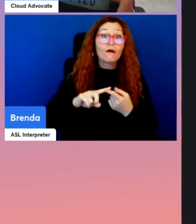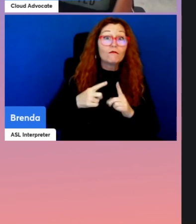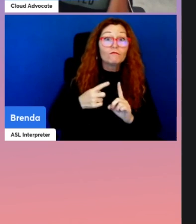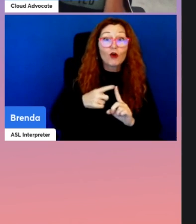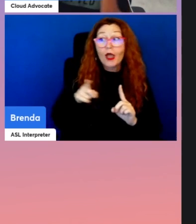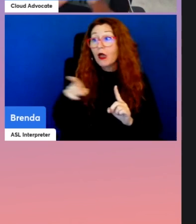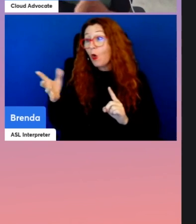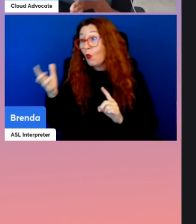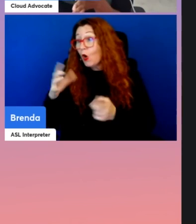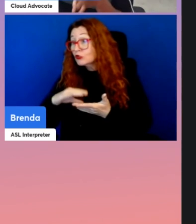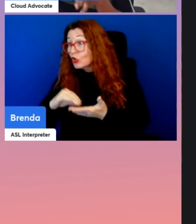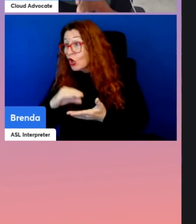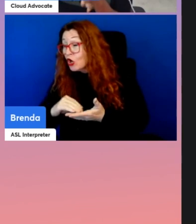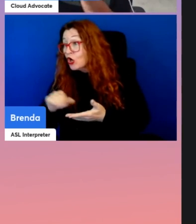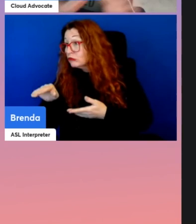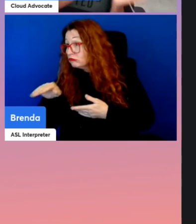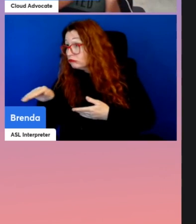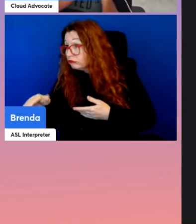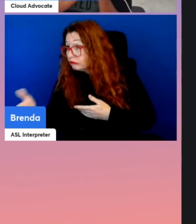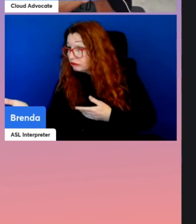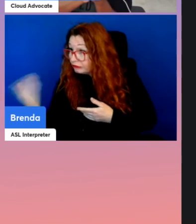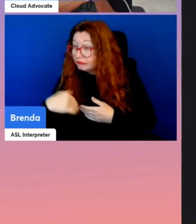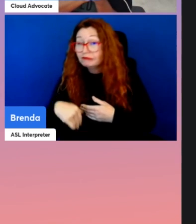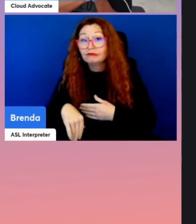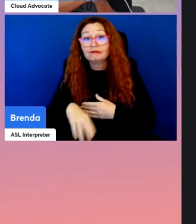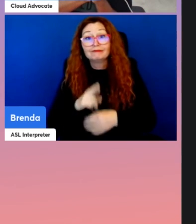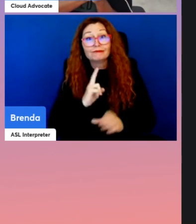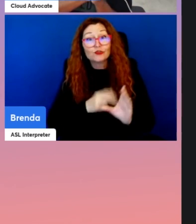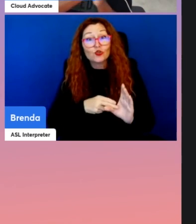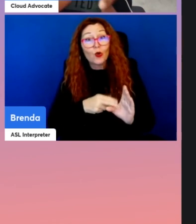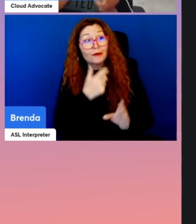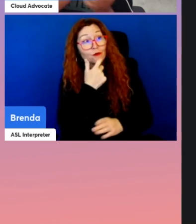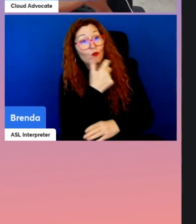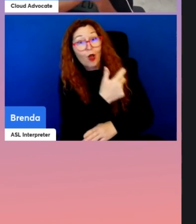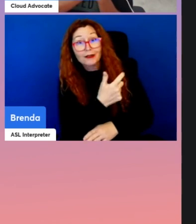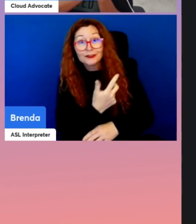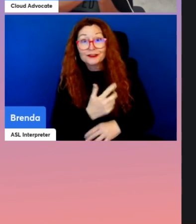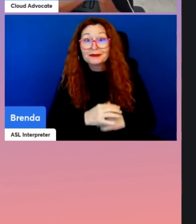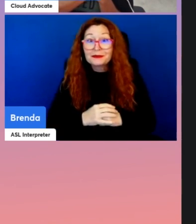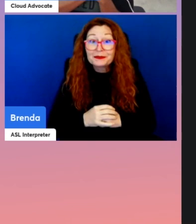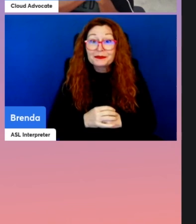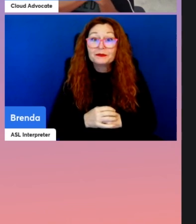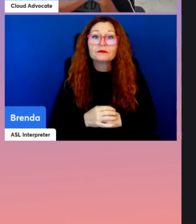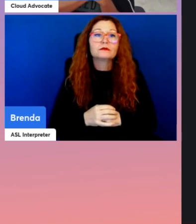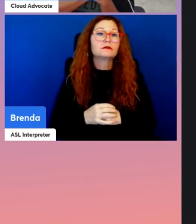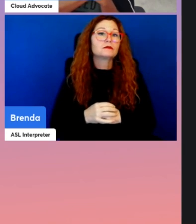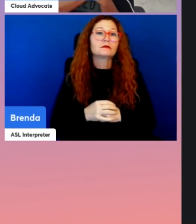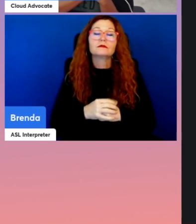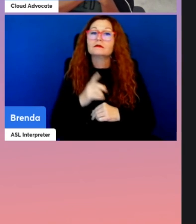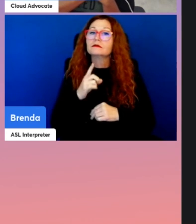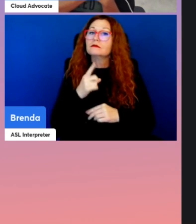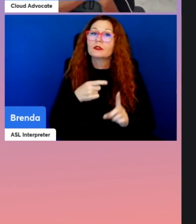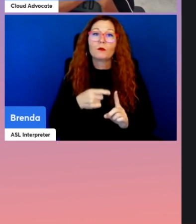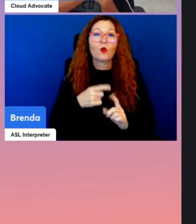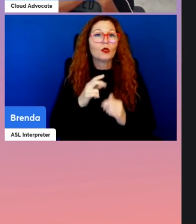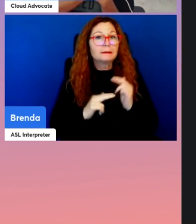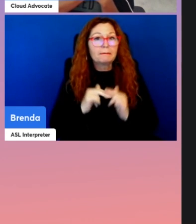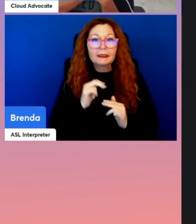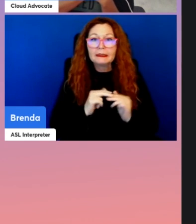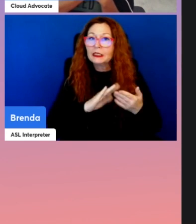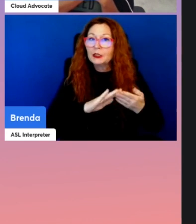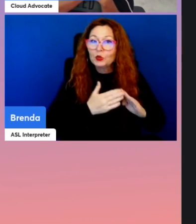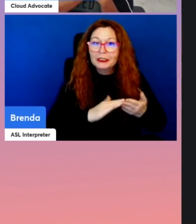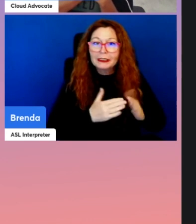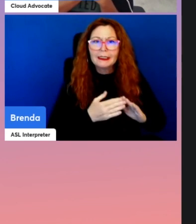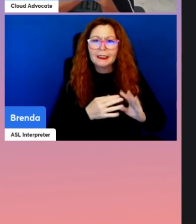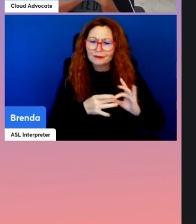Terraform, boom, send them this information for sure. Again, like I said, it's all about building community. It's better